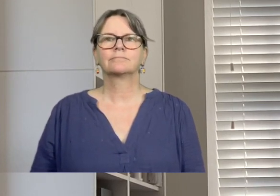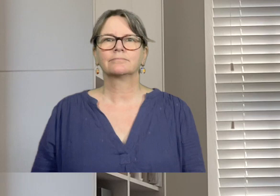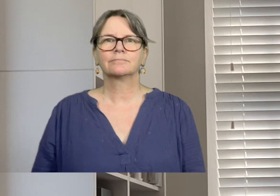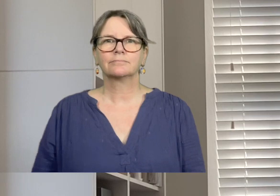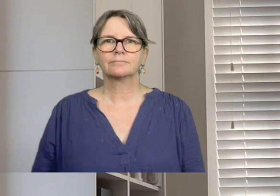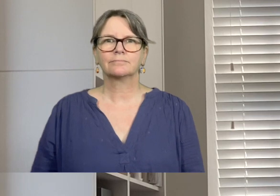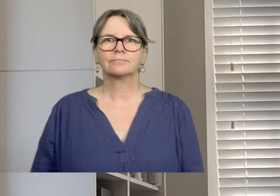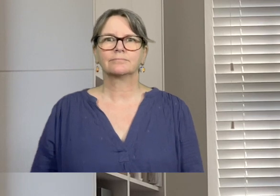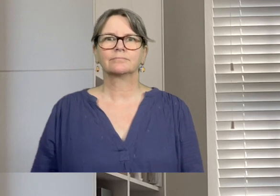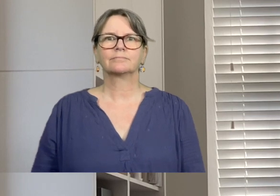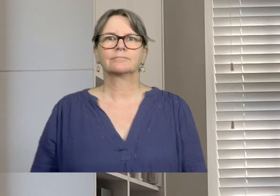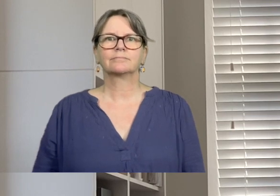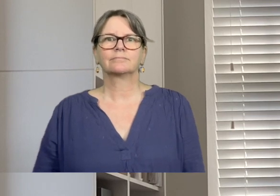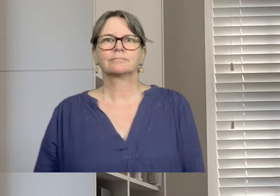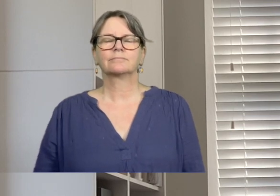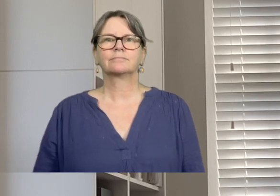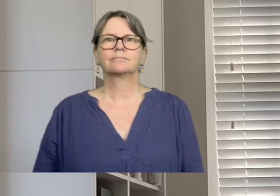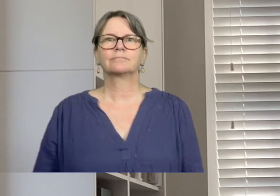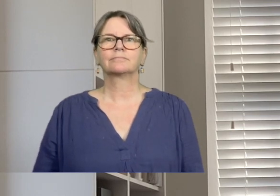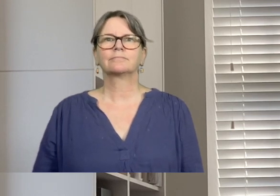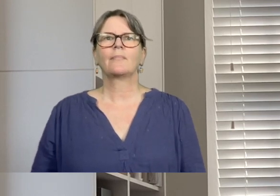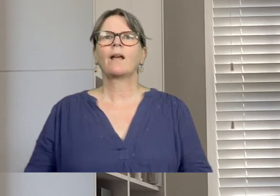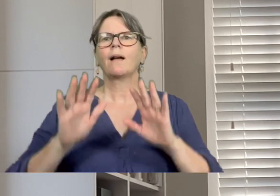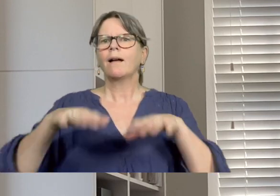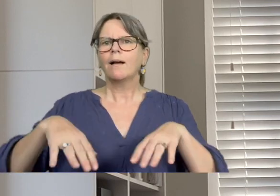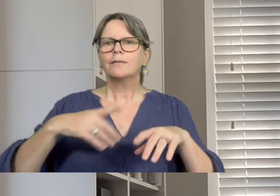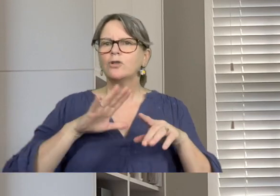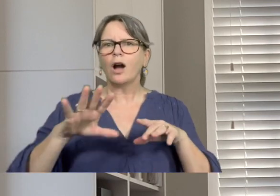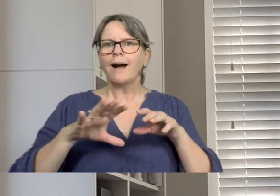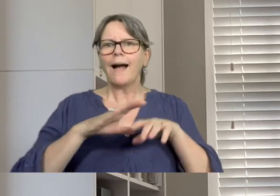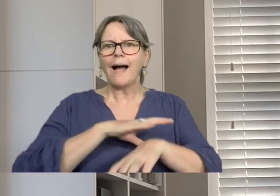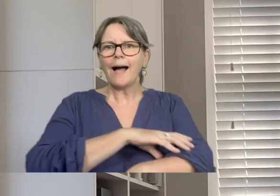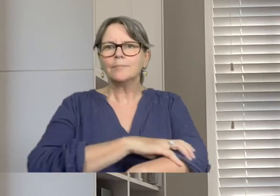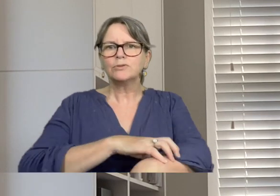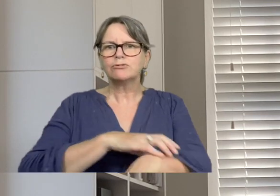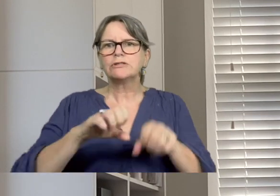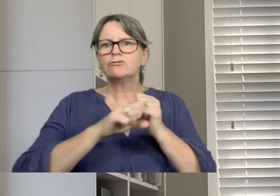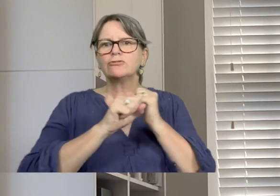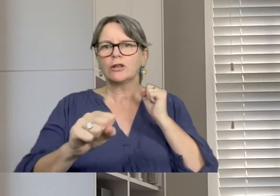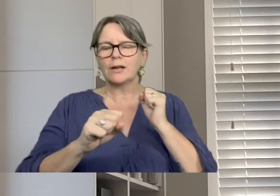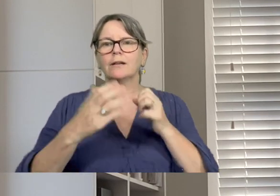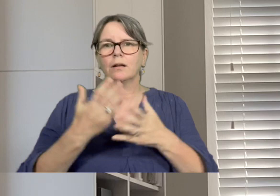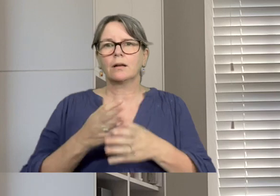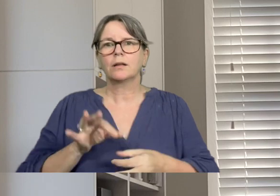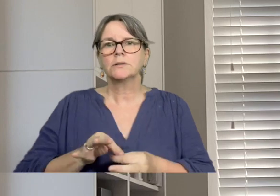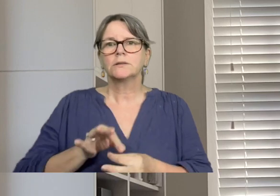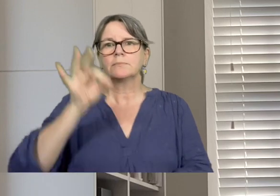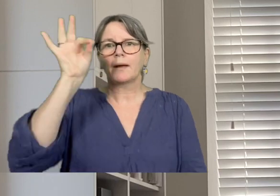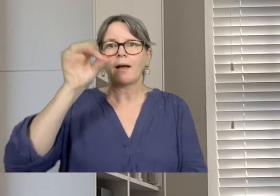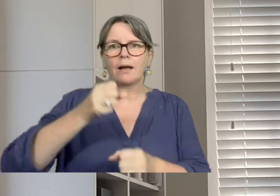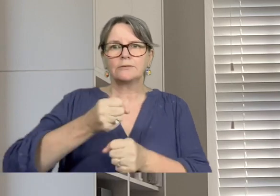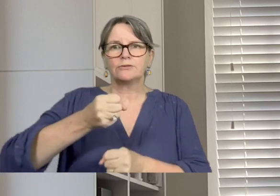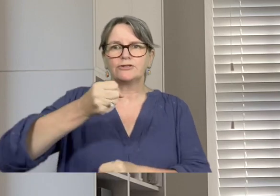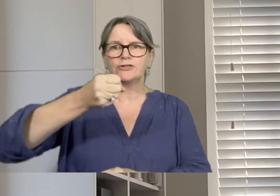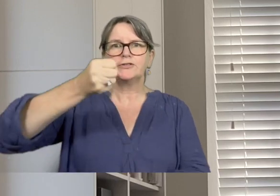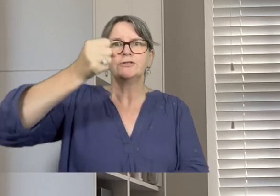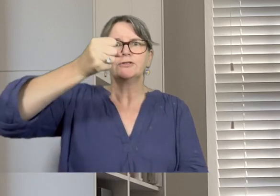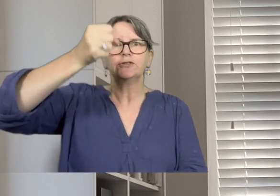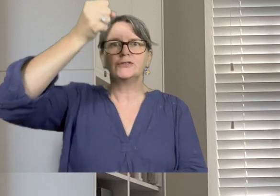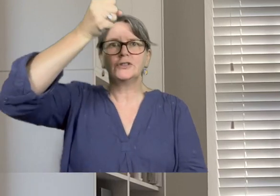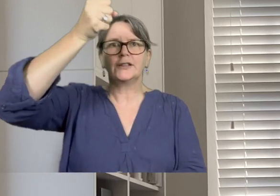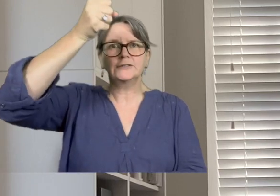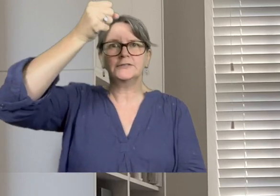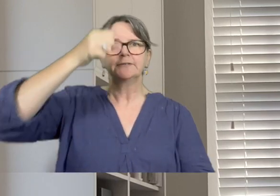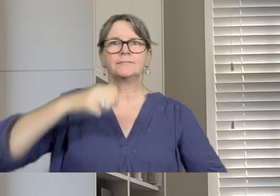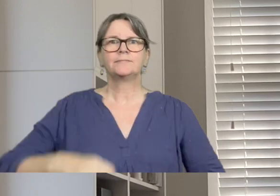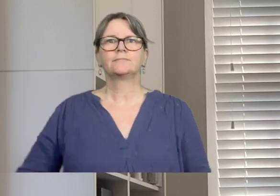spine stretch. So we're thinking about trying to make our spine as long as we possibly can. So we're floating those hands out in front of us, allowing the shoulders